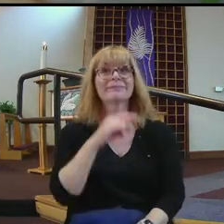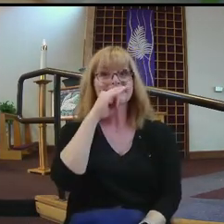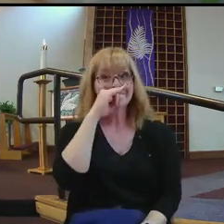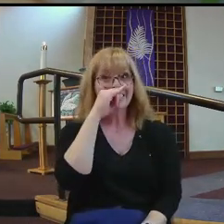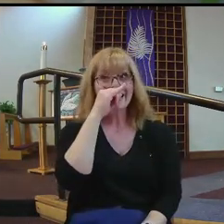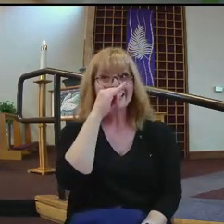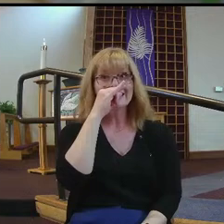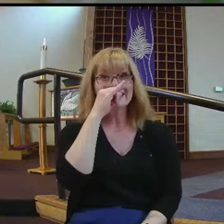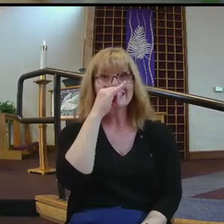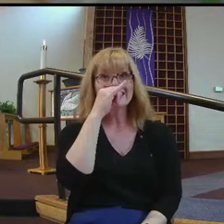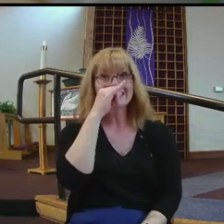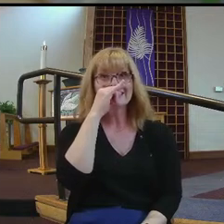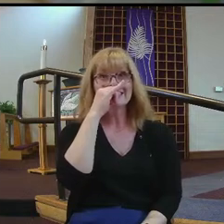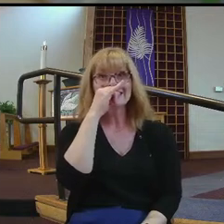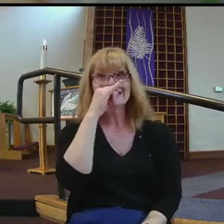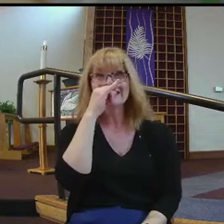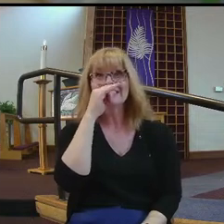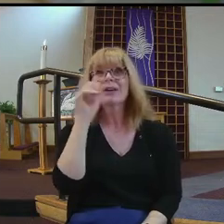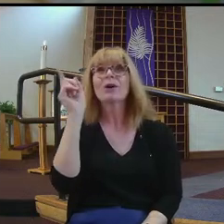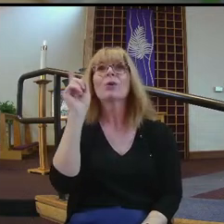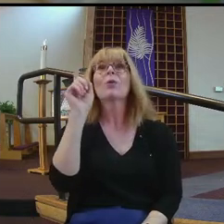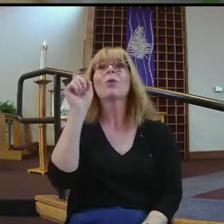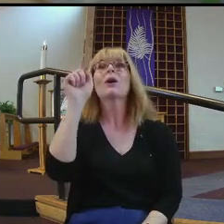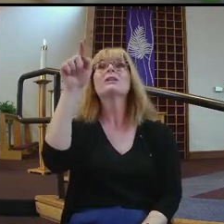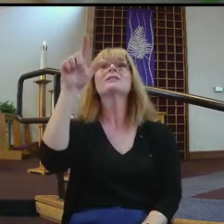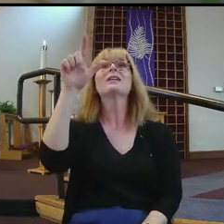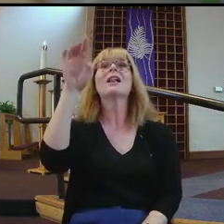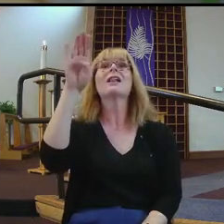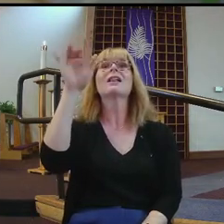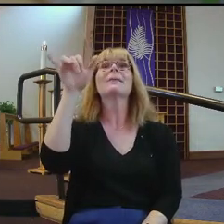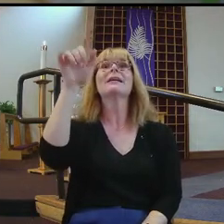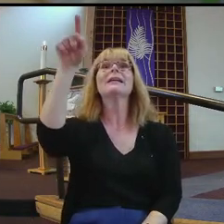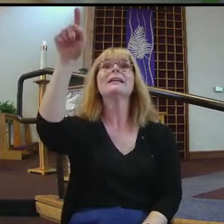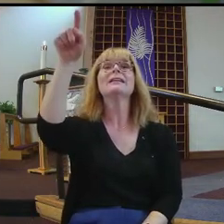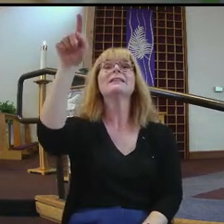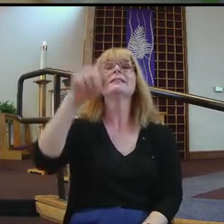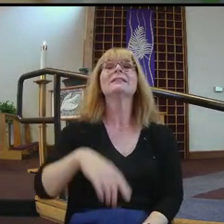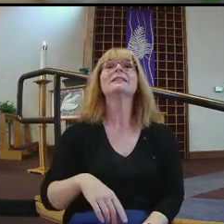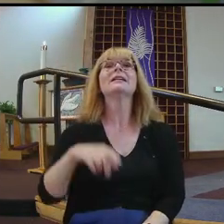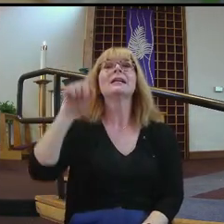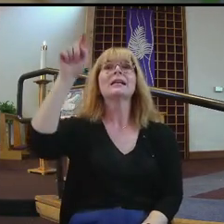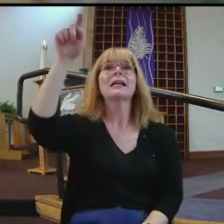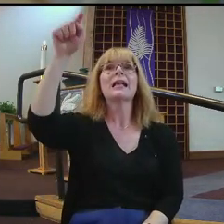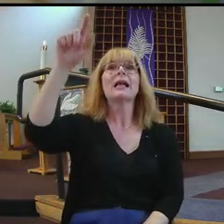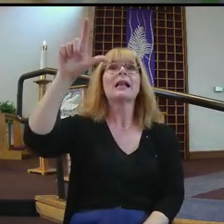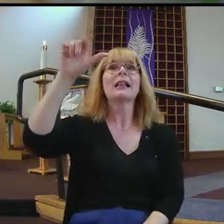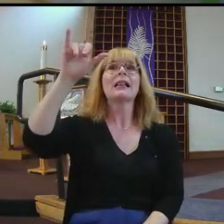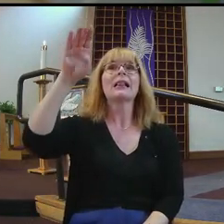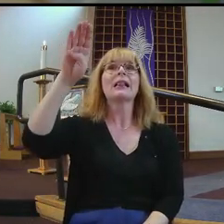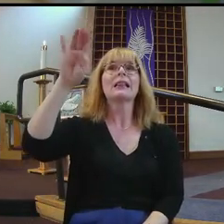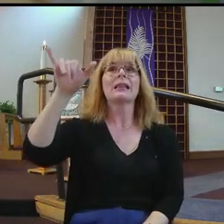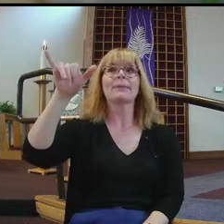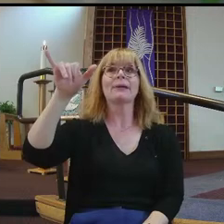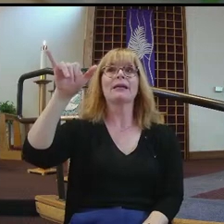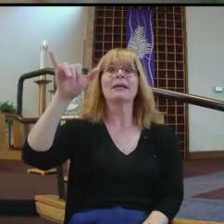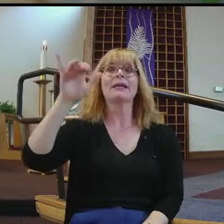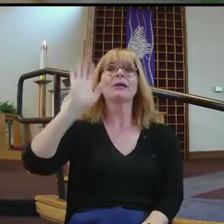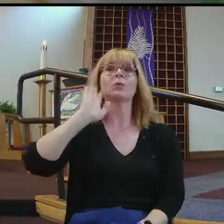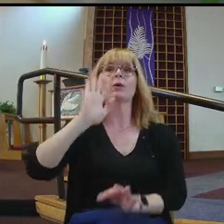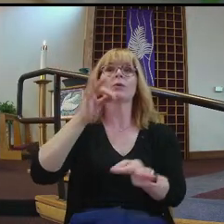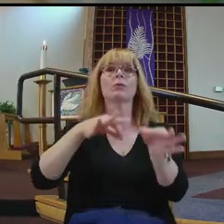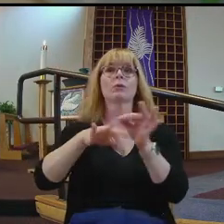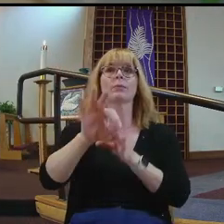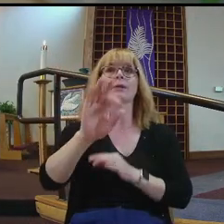kids. Where's Miss Libby? All right. So Miss Libby is going to fill in for Miss Carla